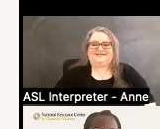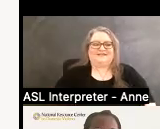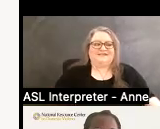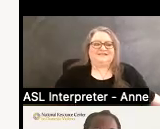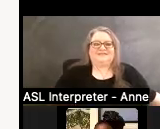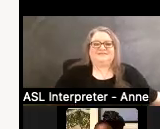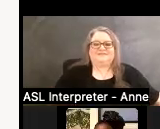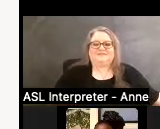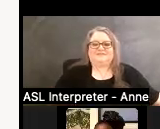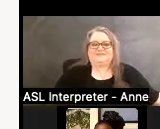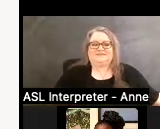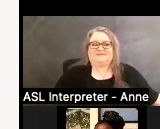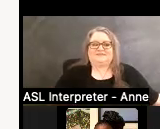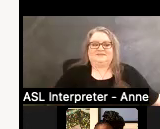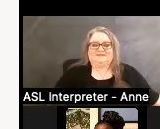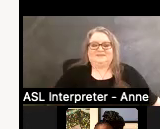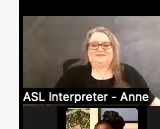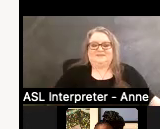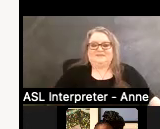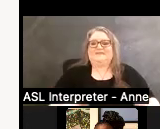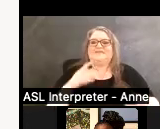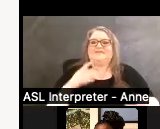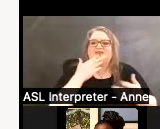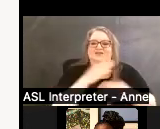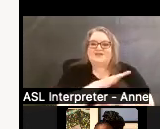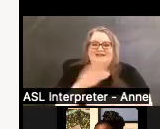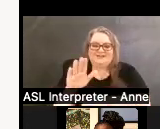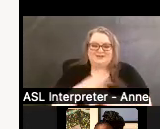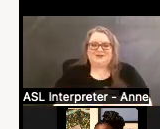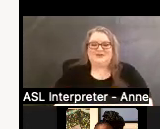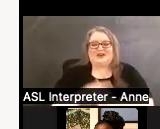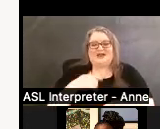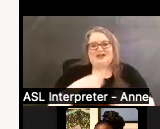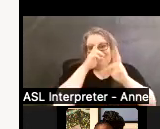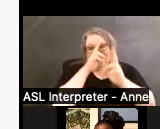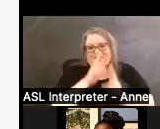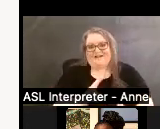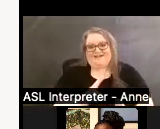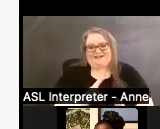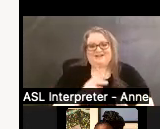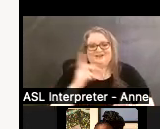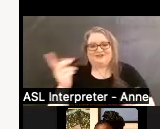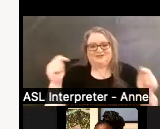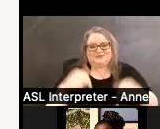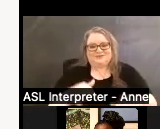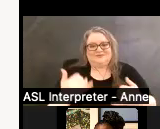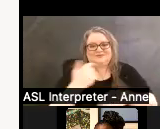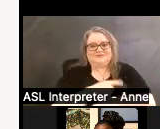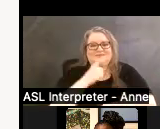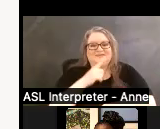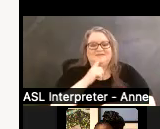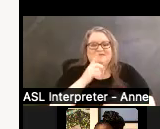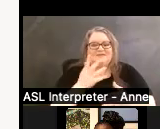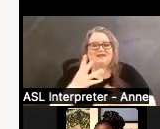Thank you, Shenna, and good afternoon to everyone. I am honored to be here and be a part